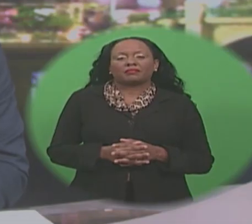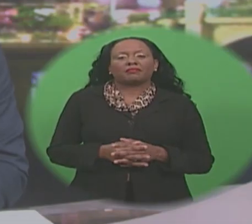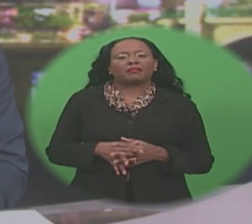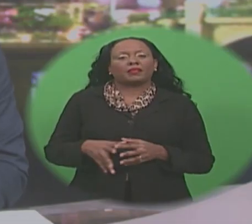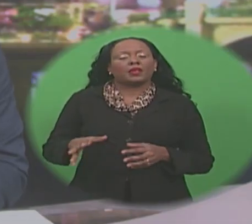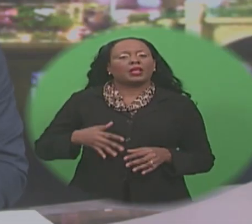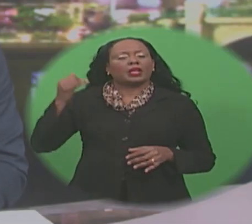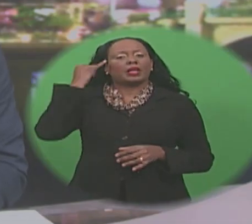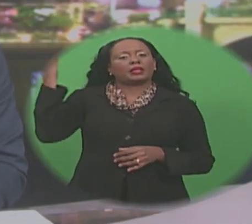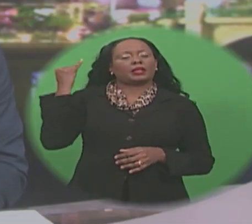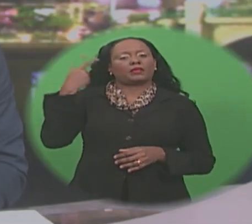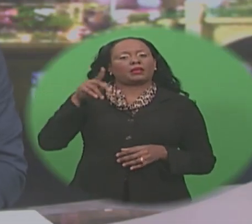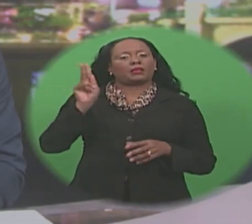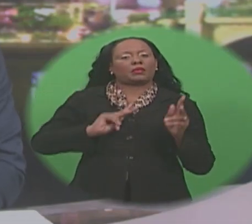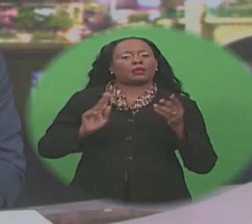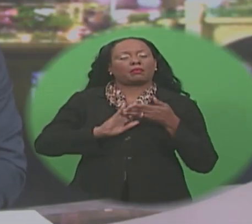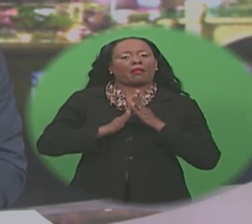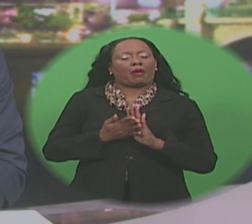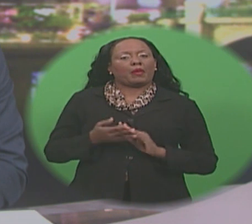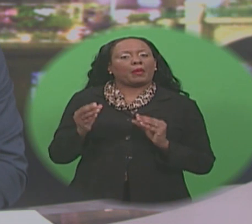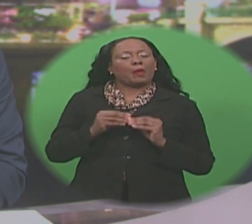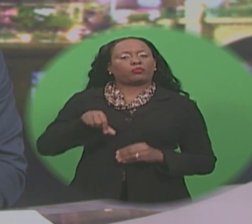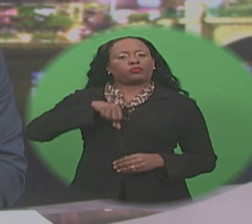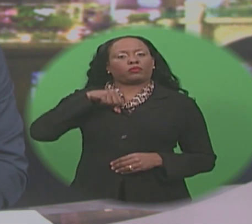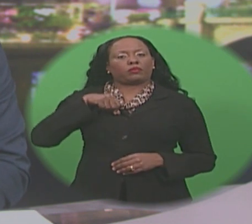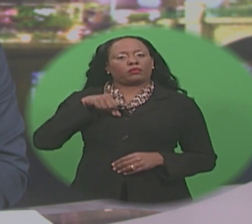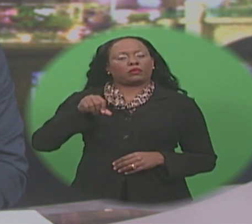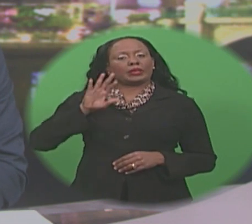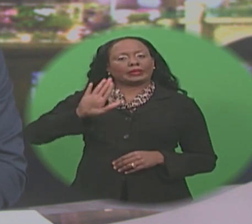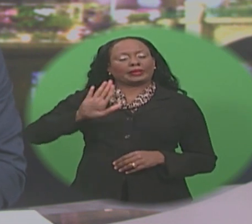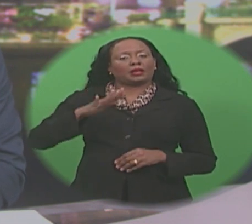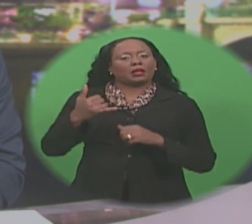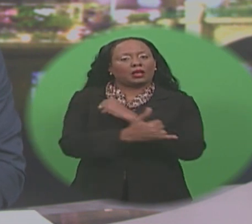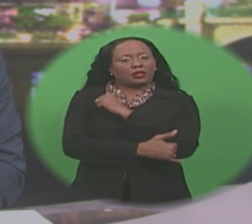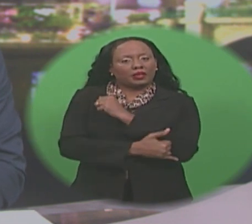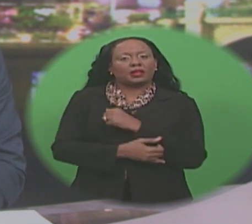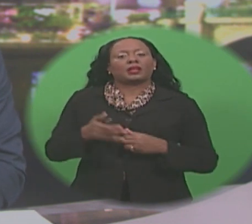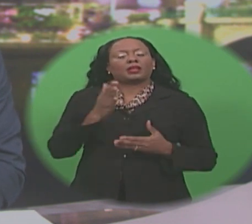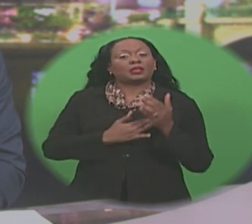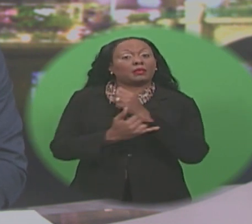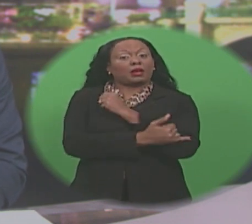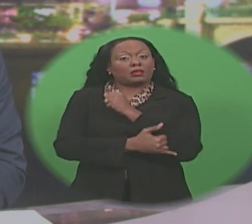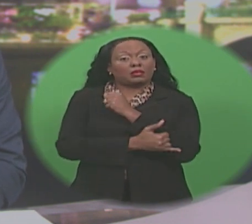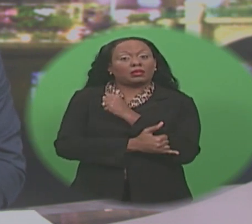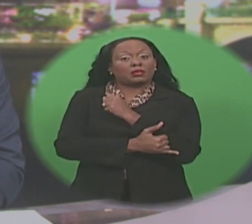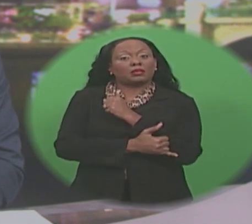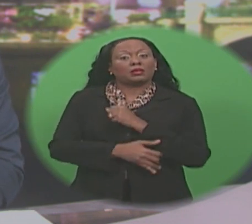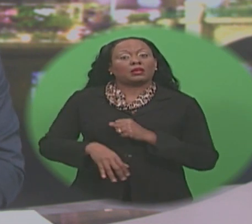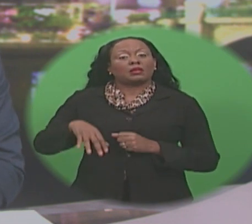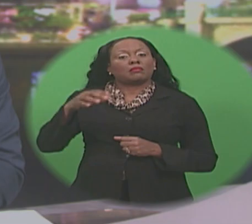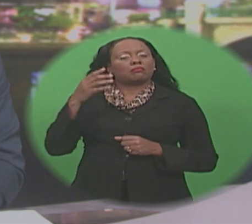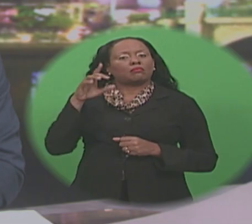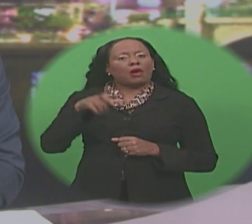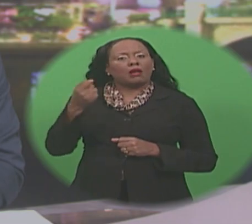As the ideology of nationalism appears to be spreading across the globe, Commonwealth countries are being reminded of the possibilities